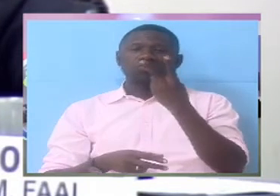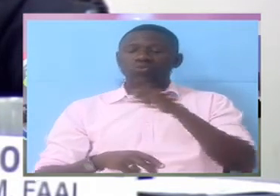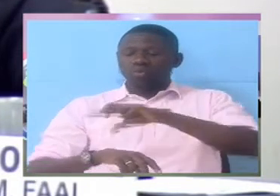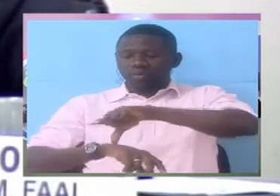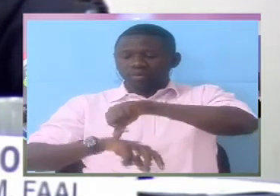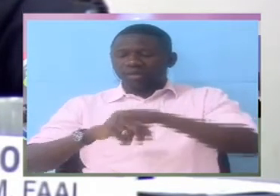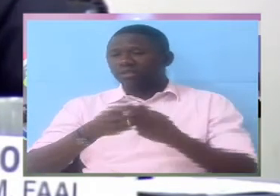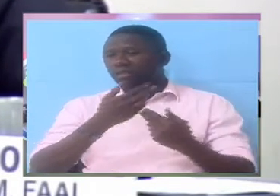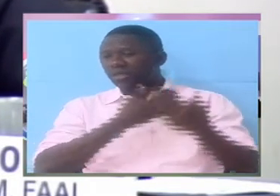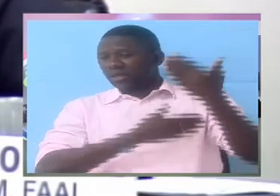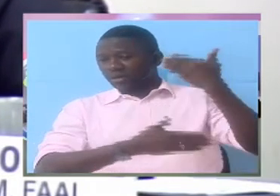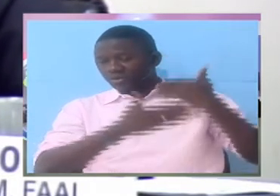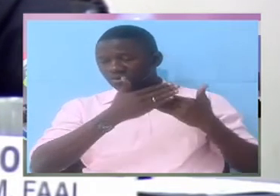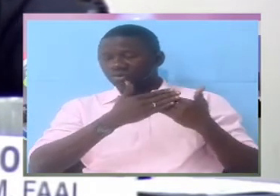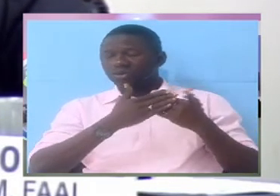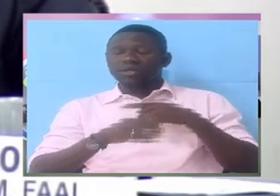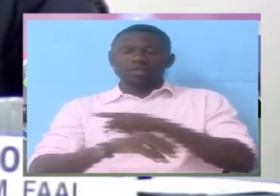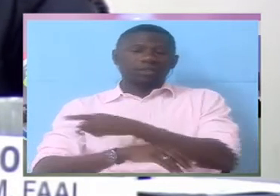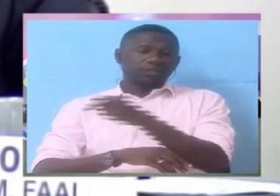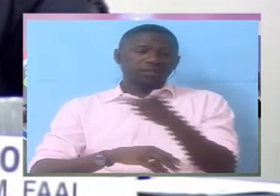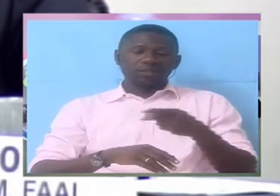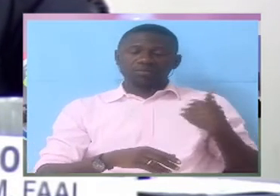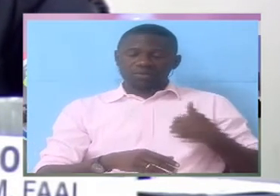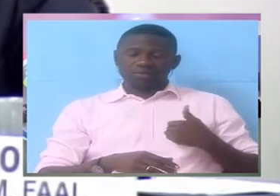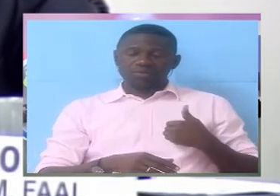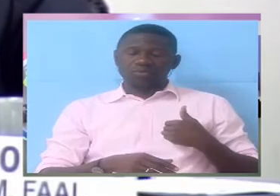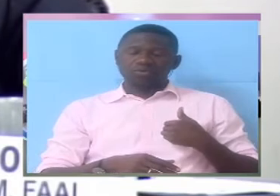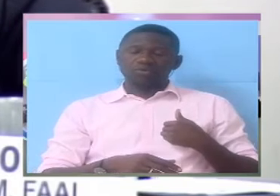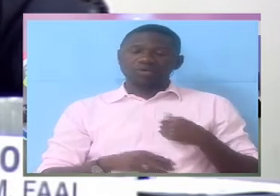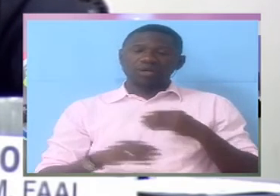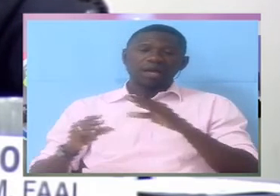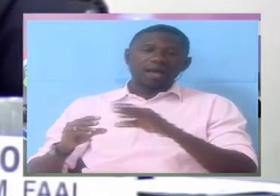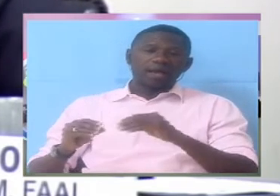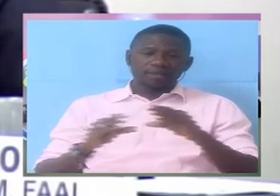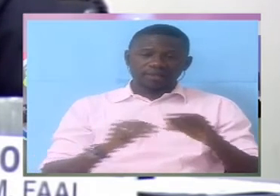That these people acted